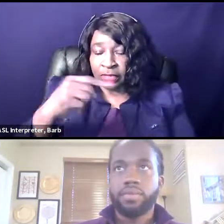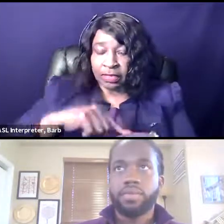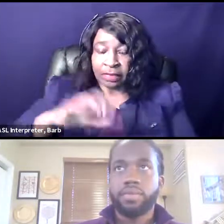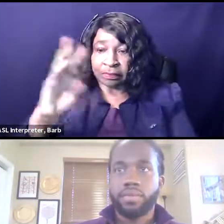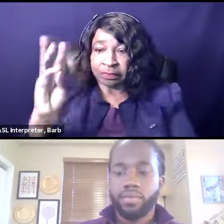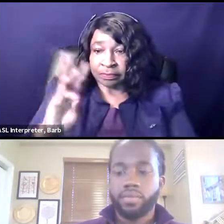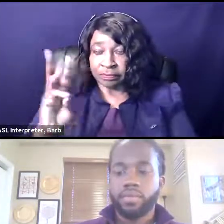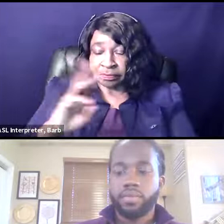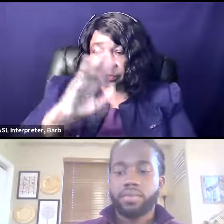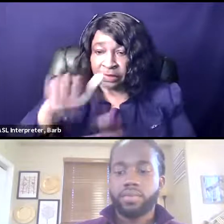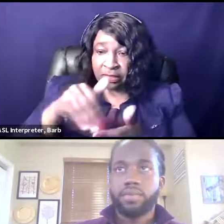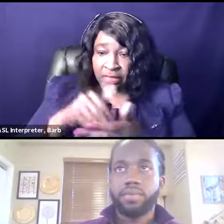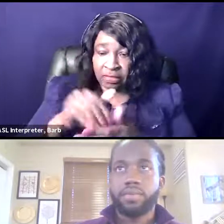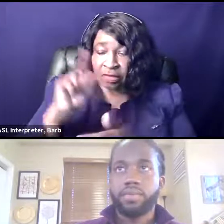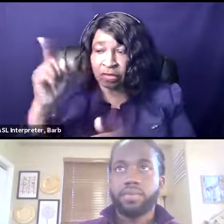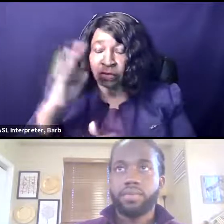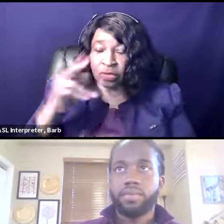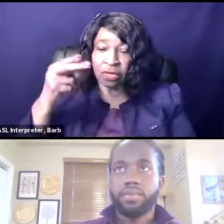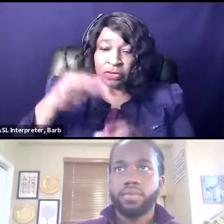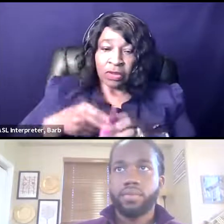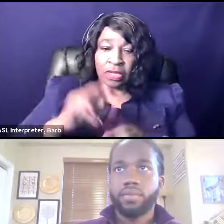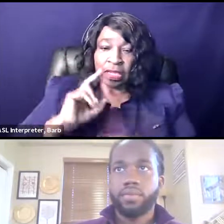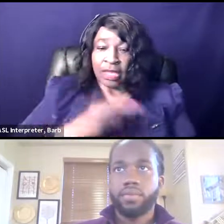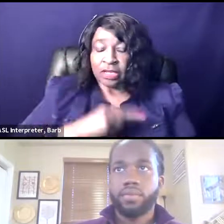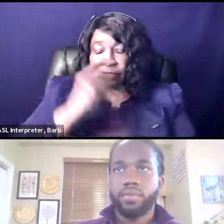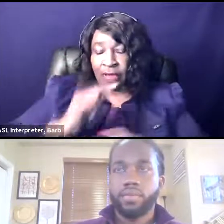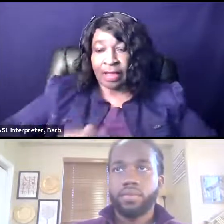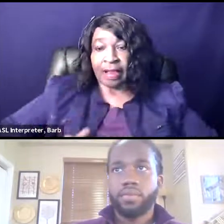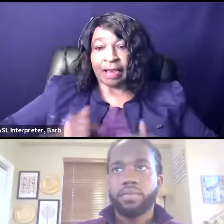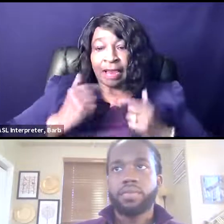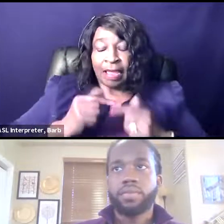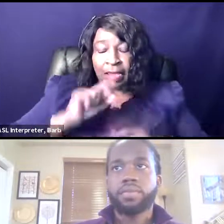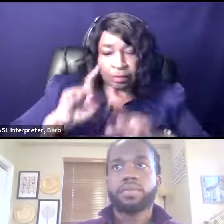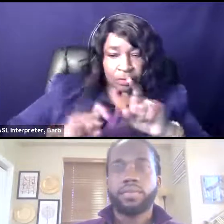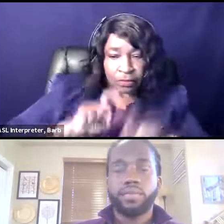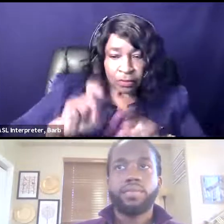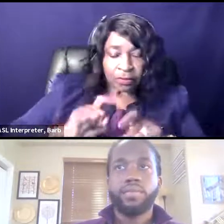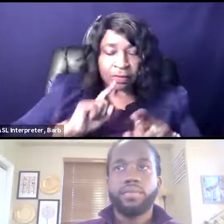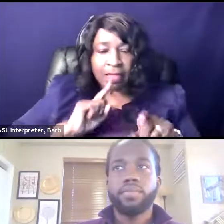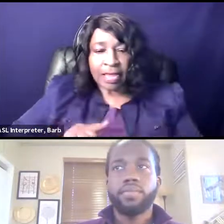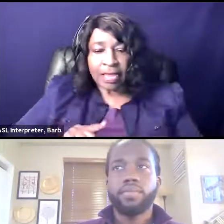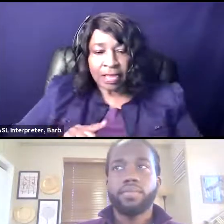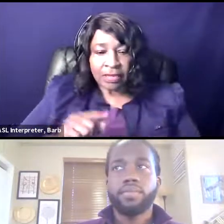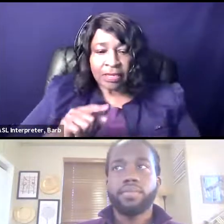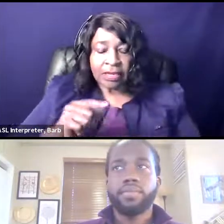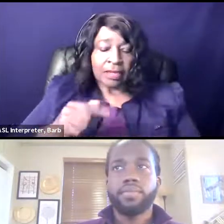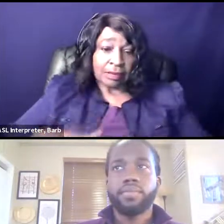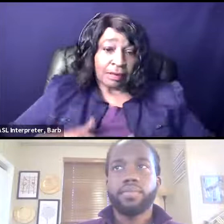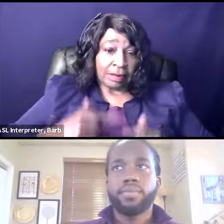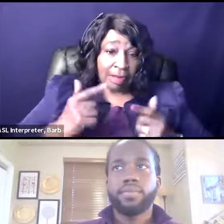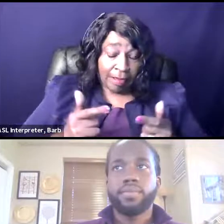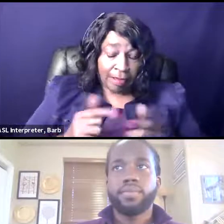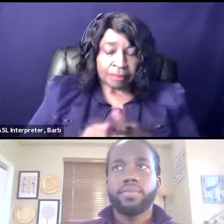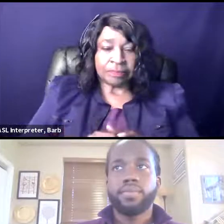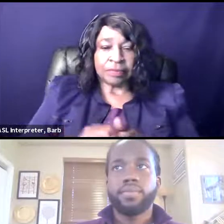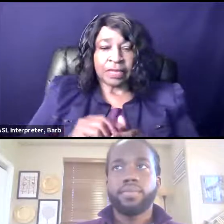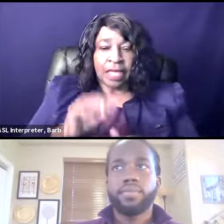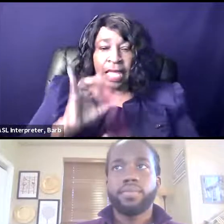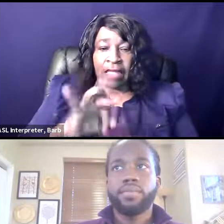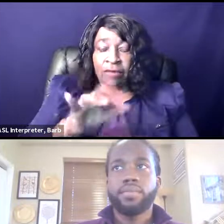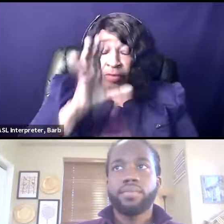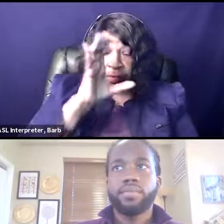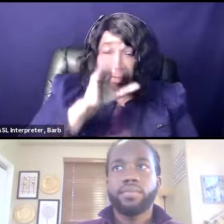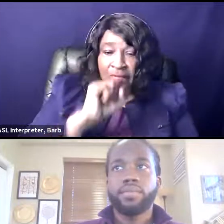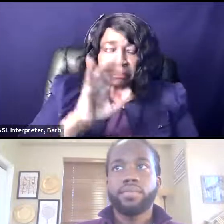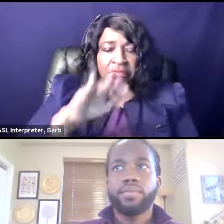Central, he will be joining us for a live Q&A. So as always, we want you to come watch it. And as always, if you can't remember anything I just said, don't worry about